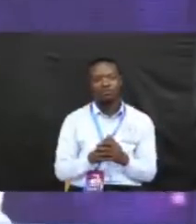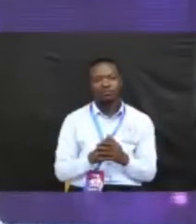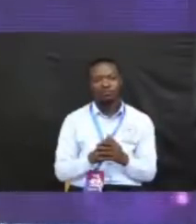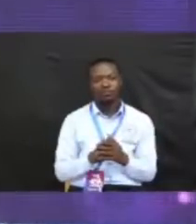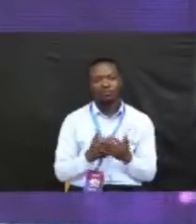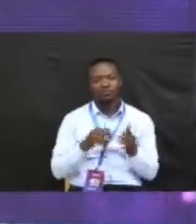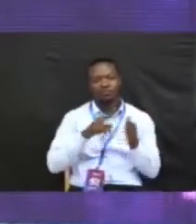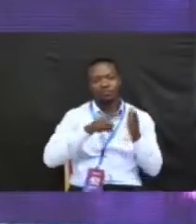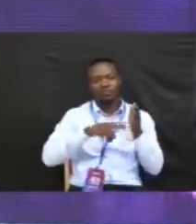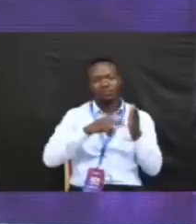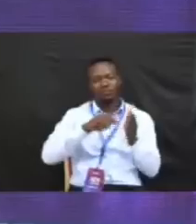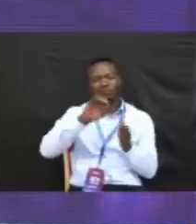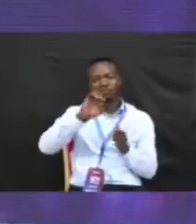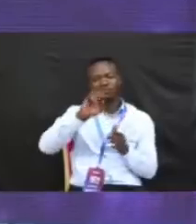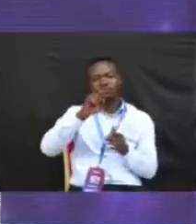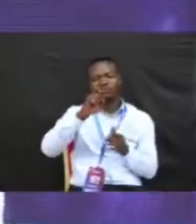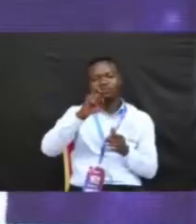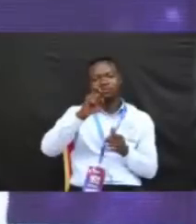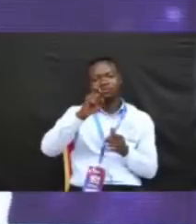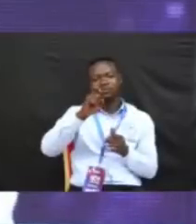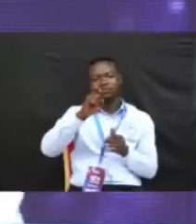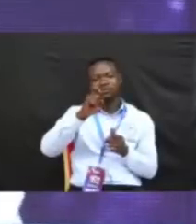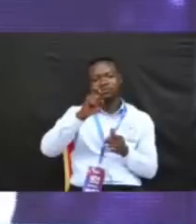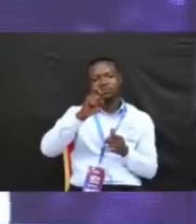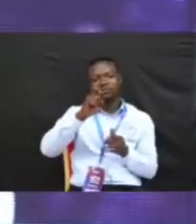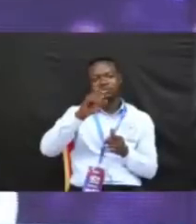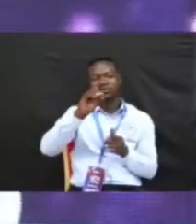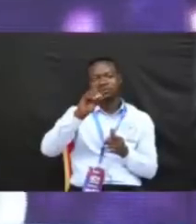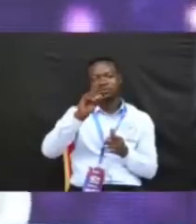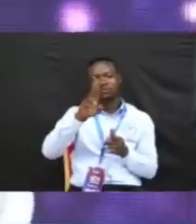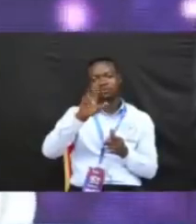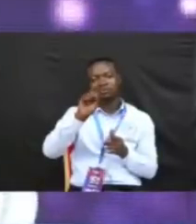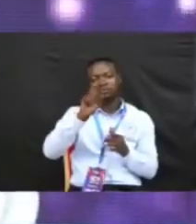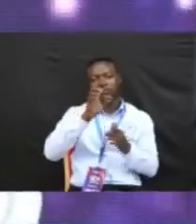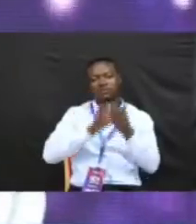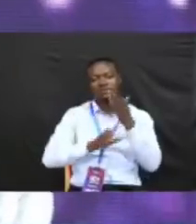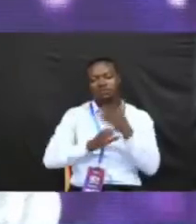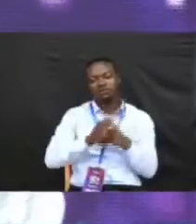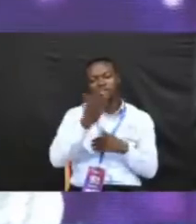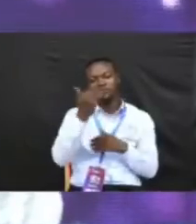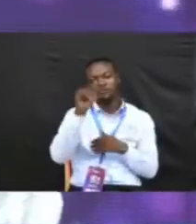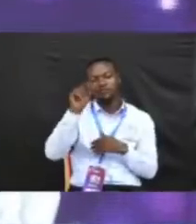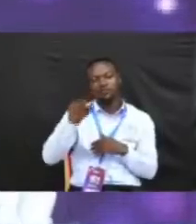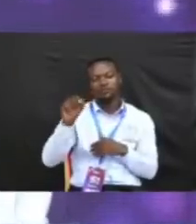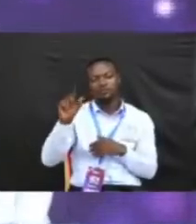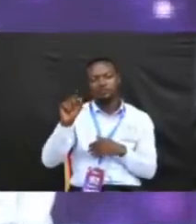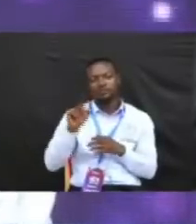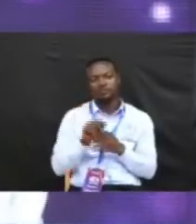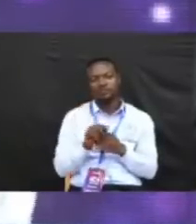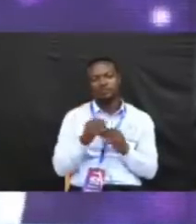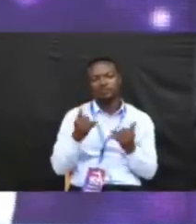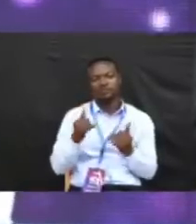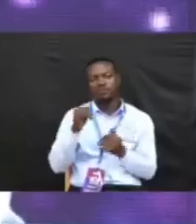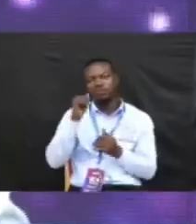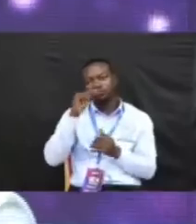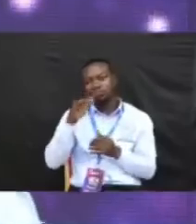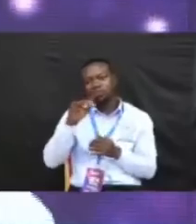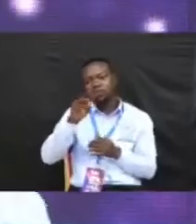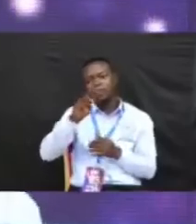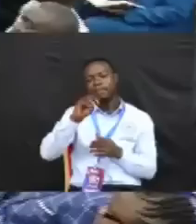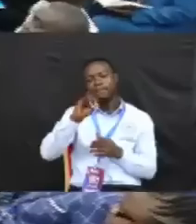we are reading from Exodus chapter 15 verse 1-11 And to do us the honor is uh Mrs. Filominu